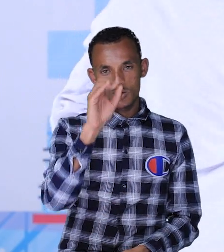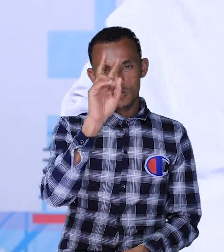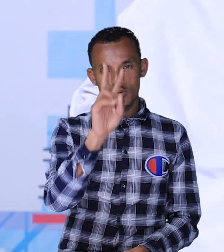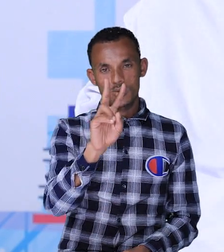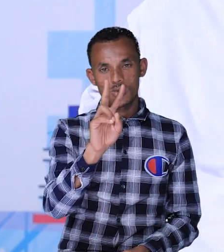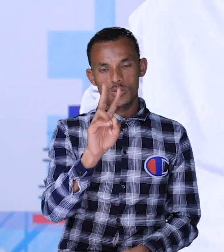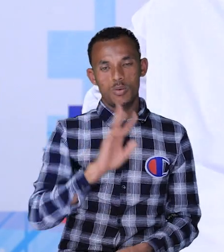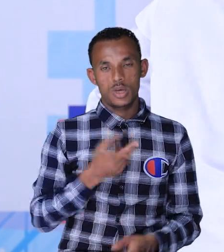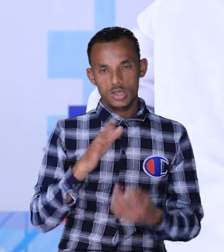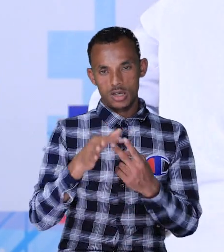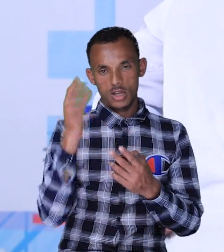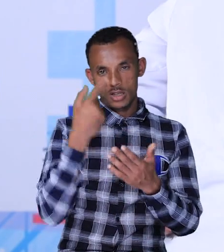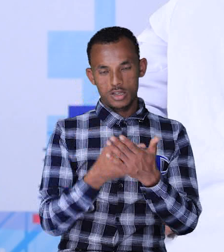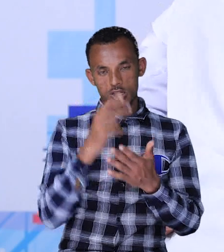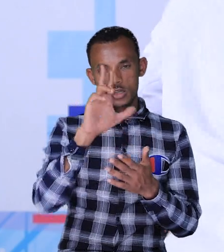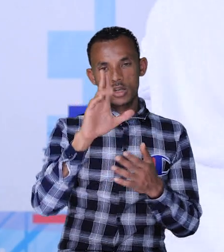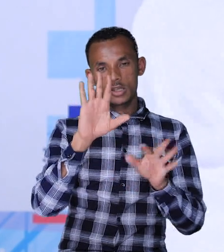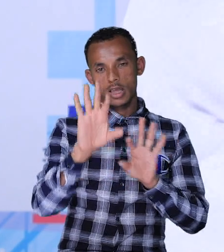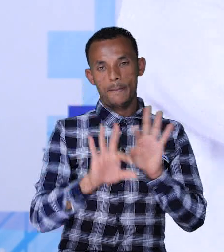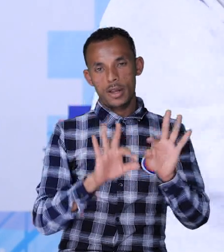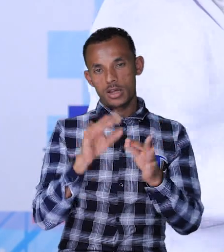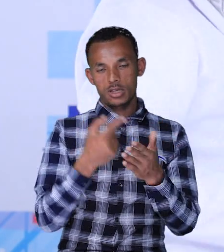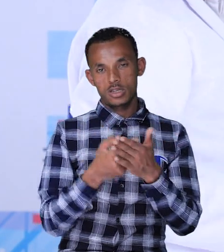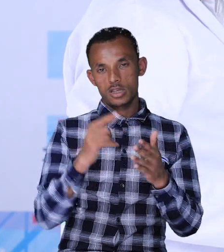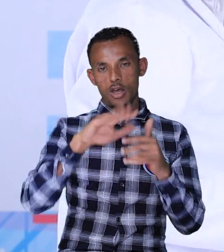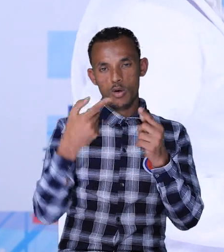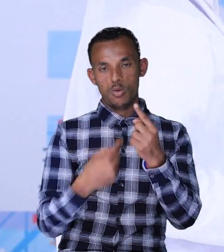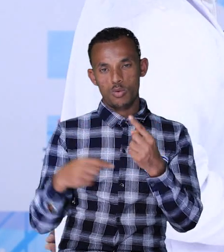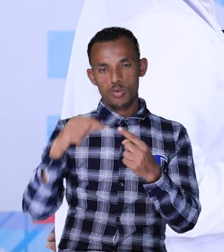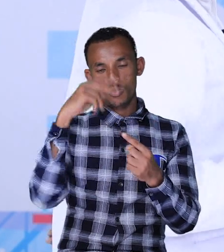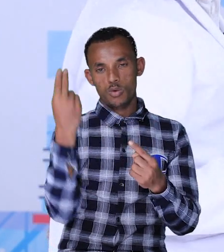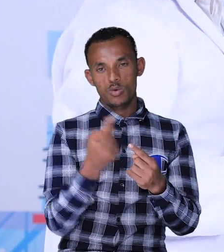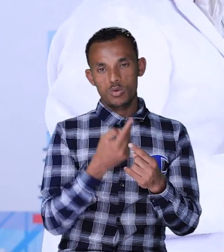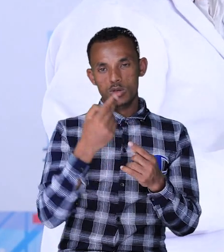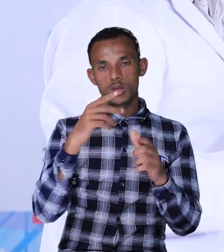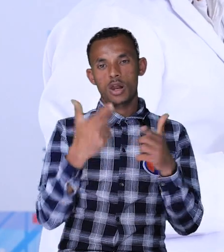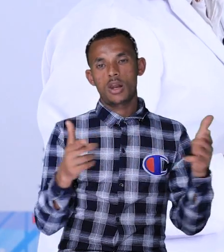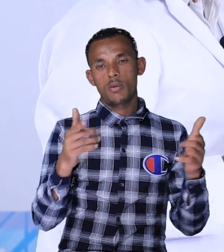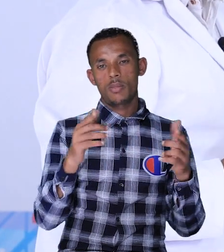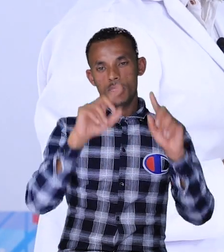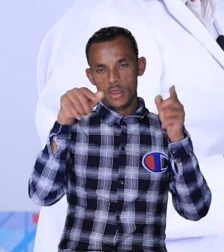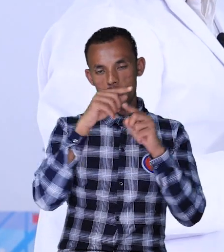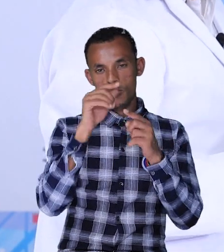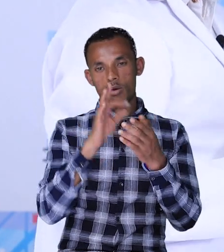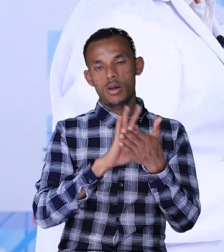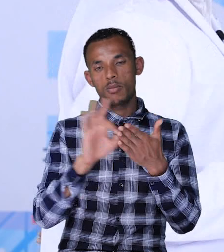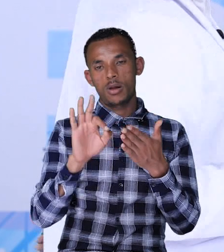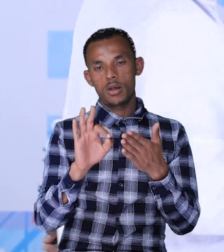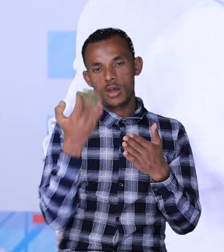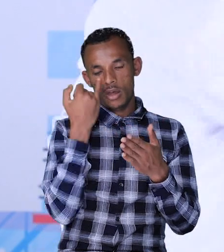03, 09, and 02. So we have selected these 3 samples. This is how to apply a random table of random number. By the way,